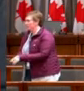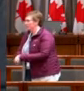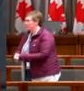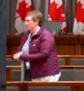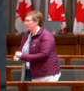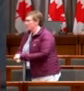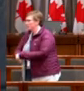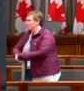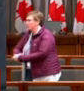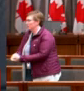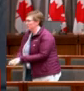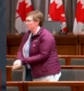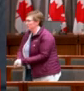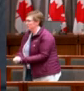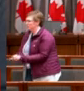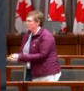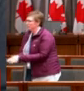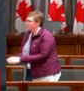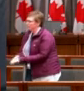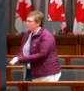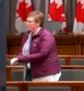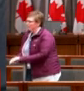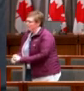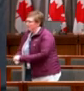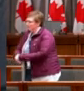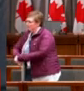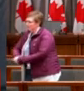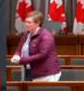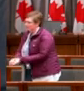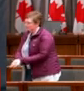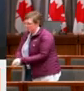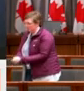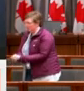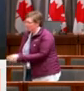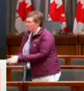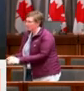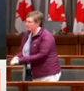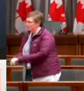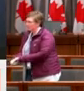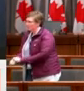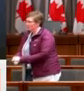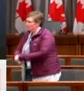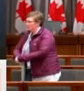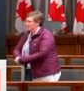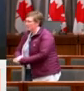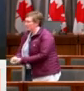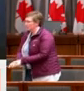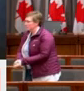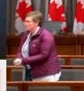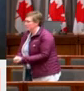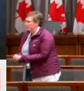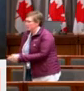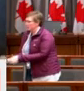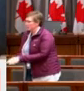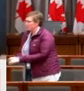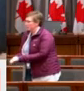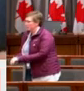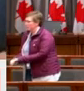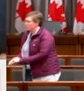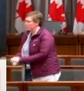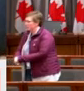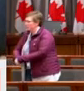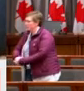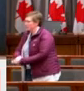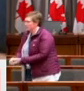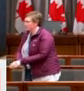we're looking at that now, but we're going to give ourselves the power and then act if we have to. And is there anything else, you know, that the Prime Minister will speak to the